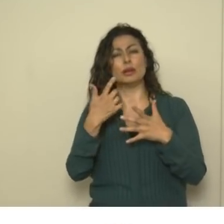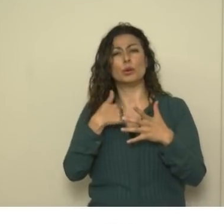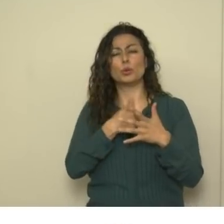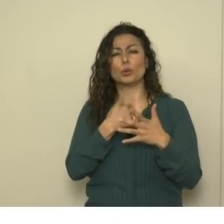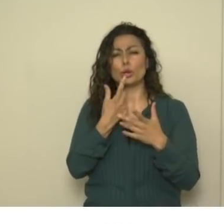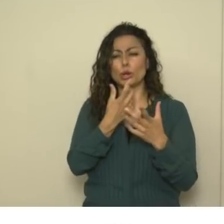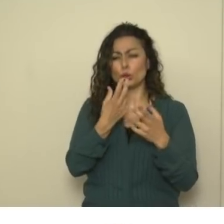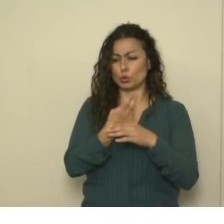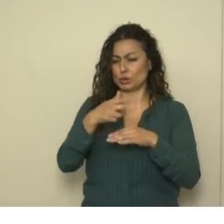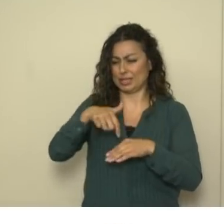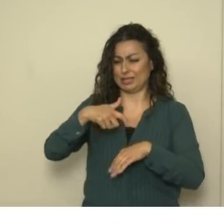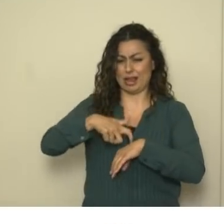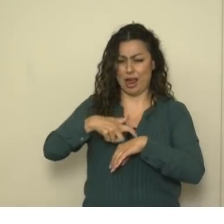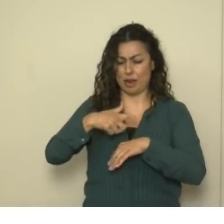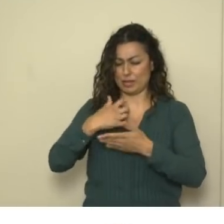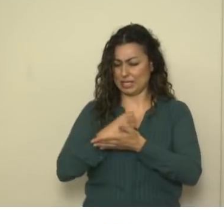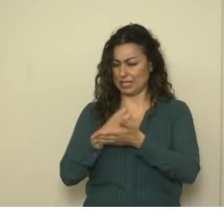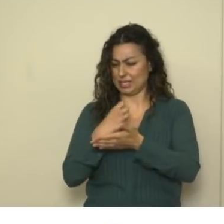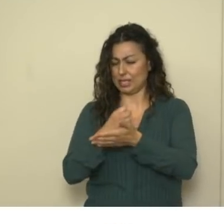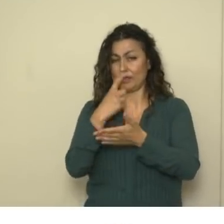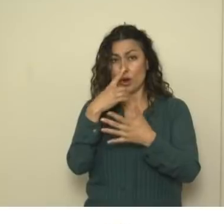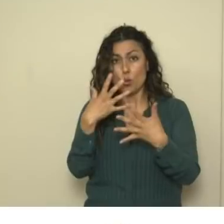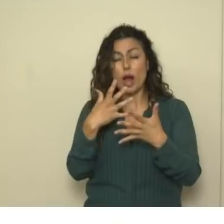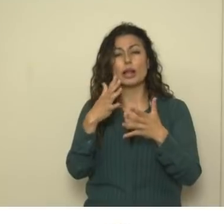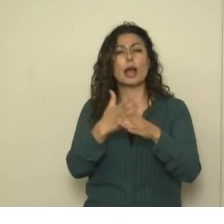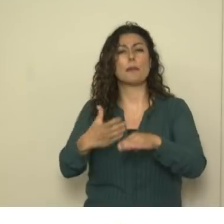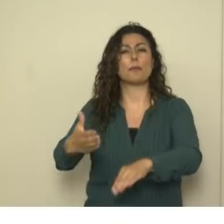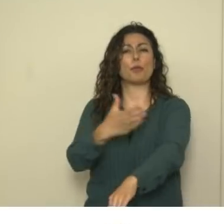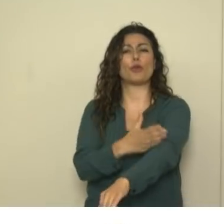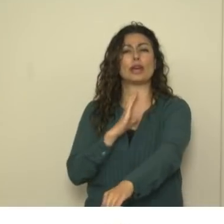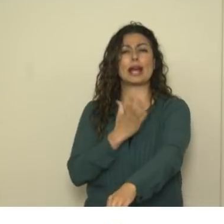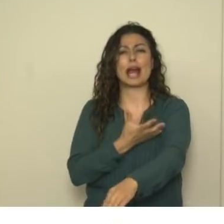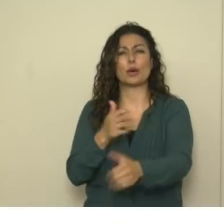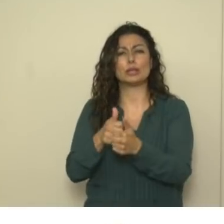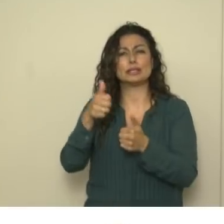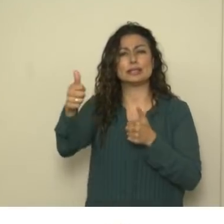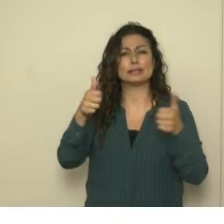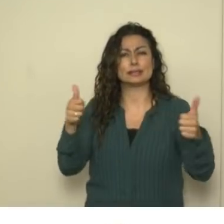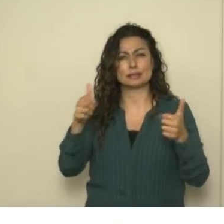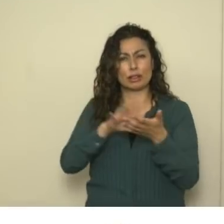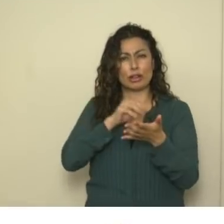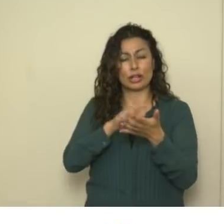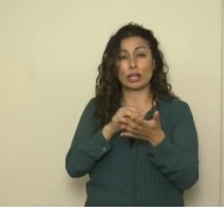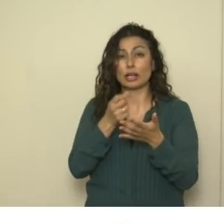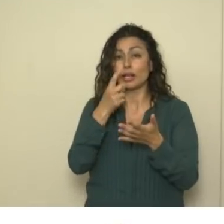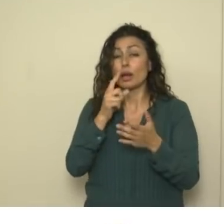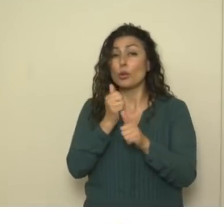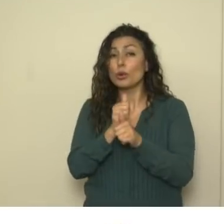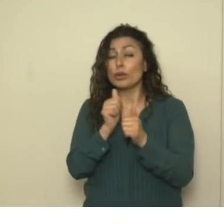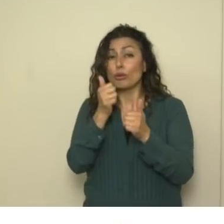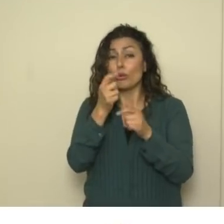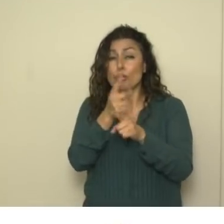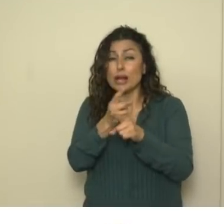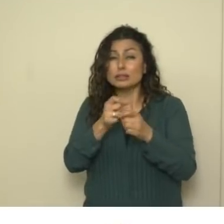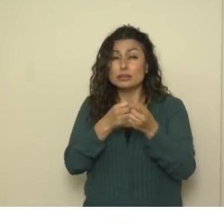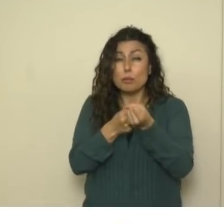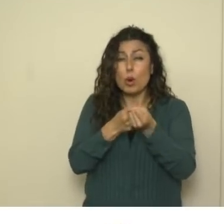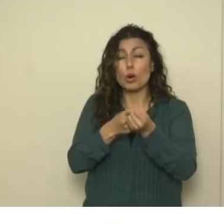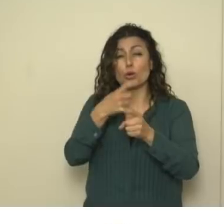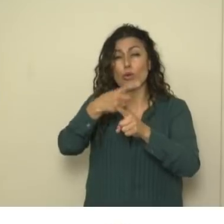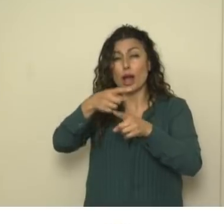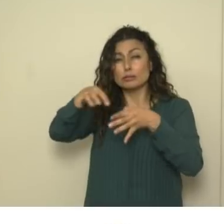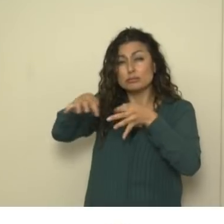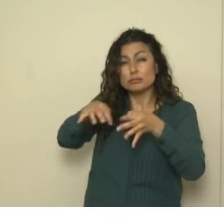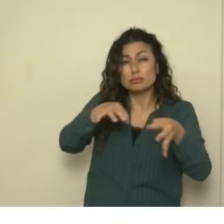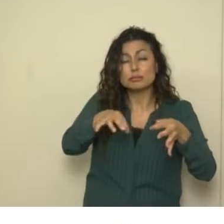spent improving distance learning. They all have the right support and directives so that